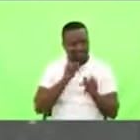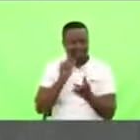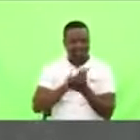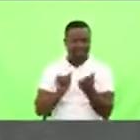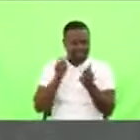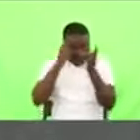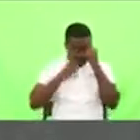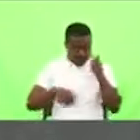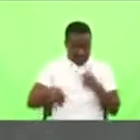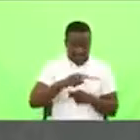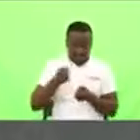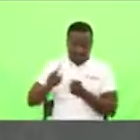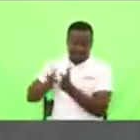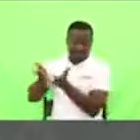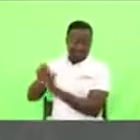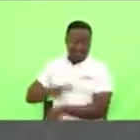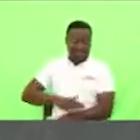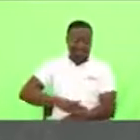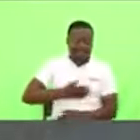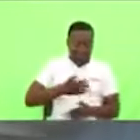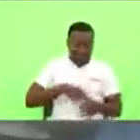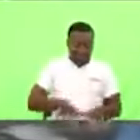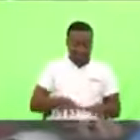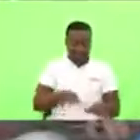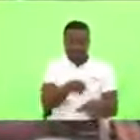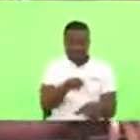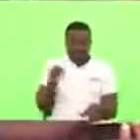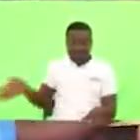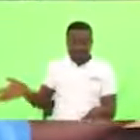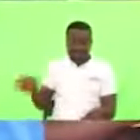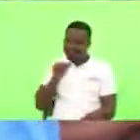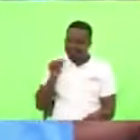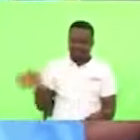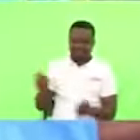there. I'm sure some of you know how